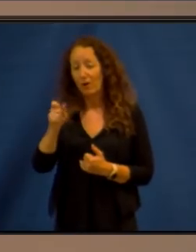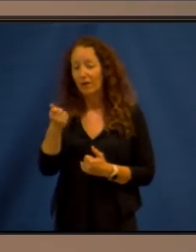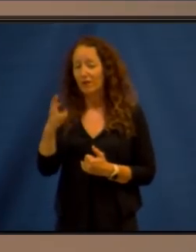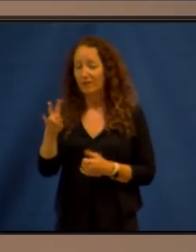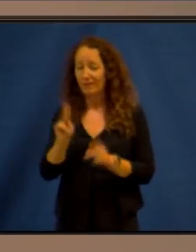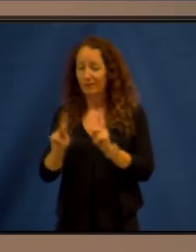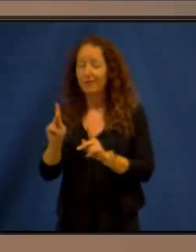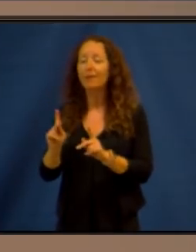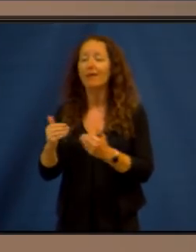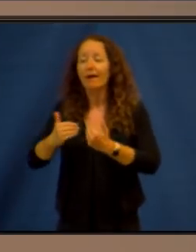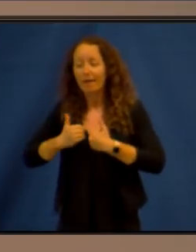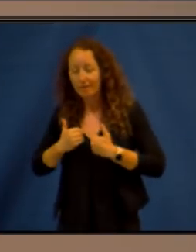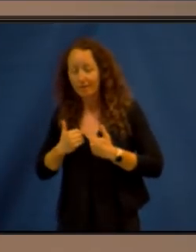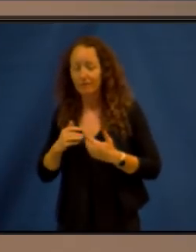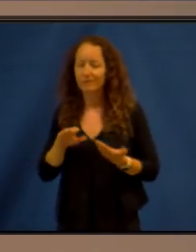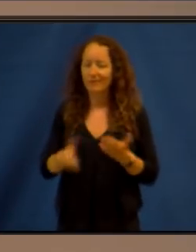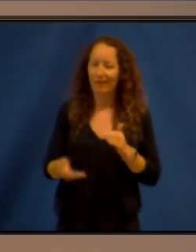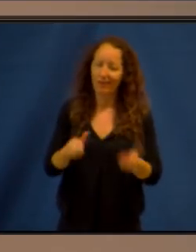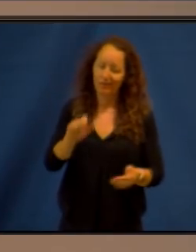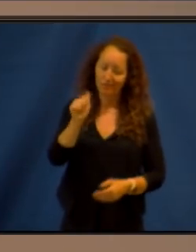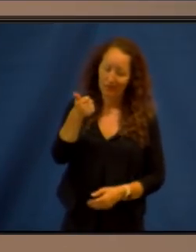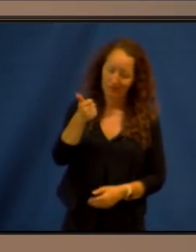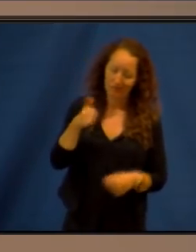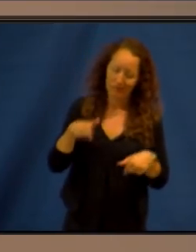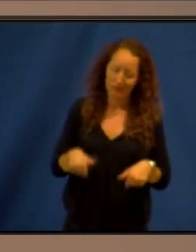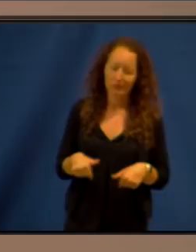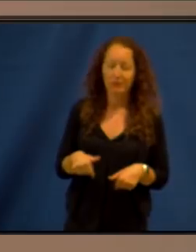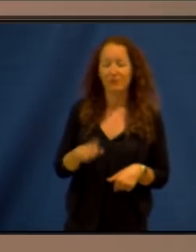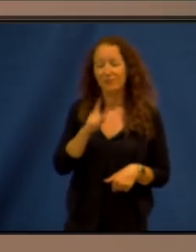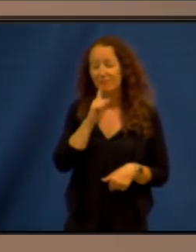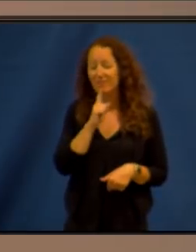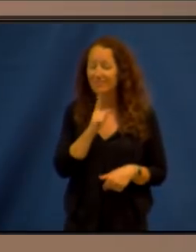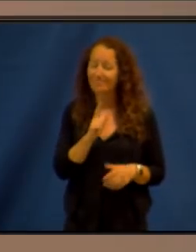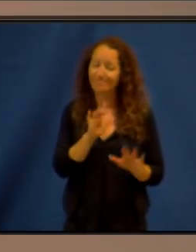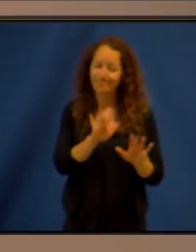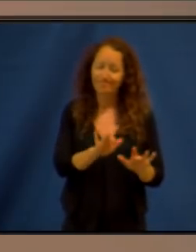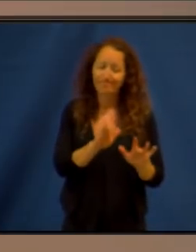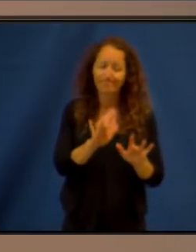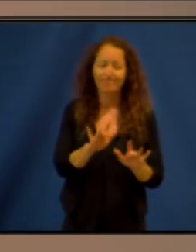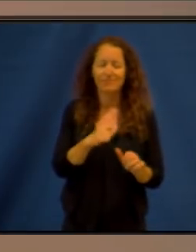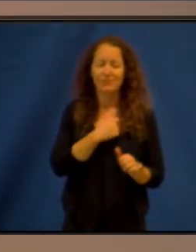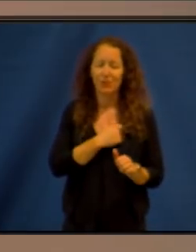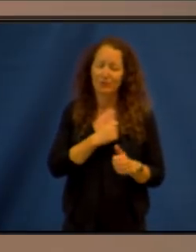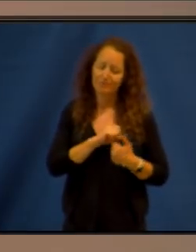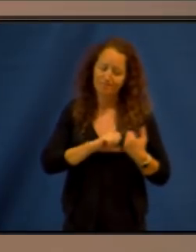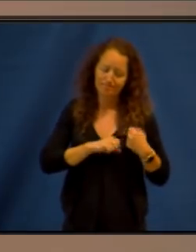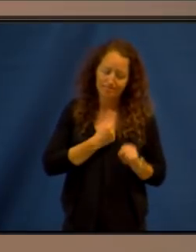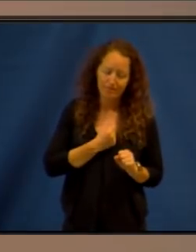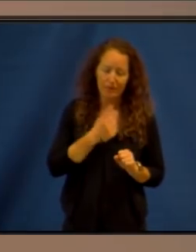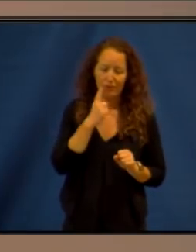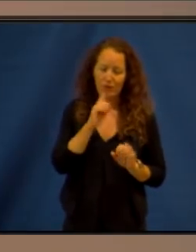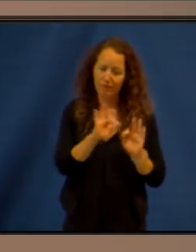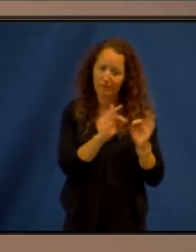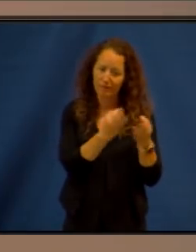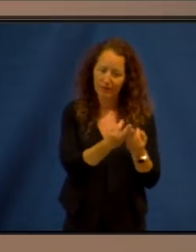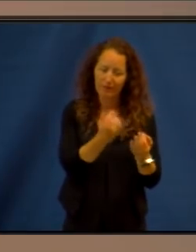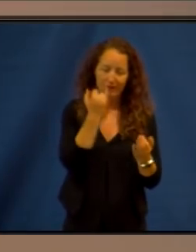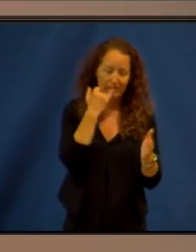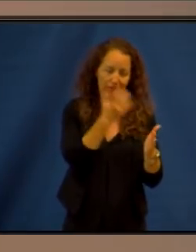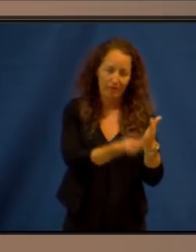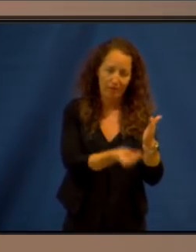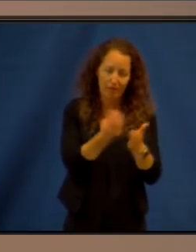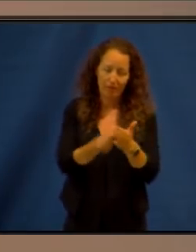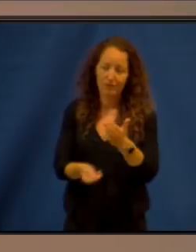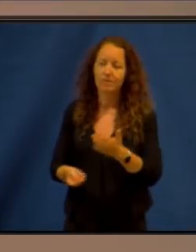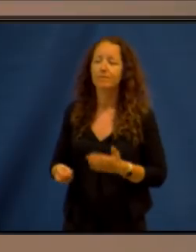and friends of those that have passed. So in addition to allowing elective surgeries to resume on May 1st,